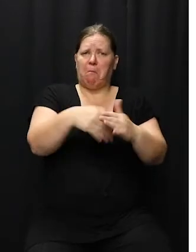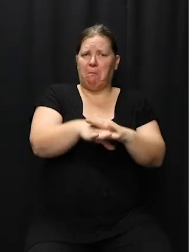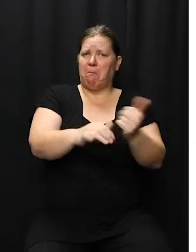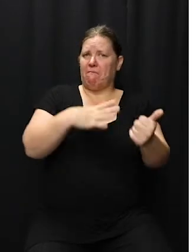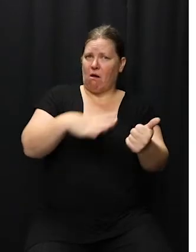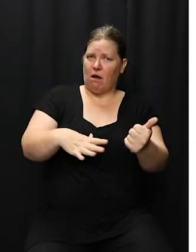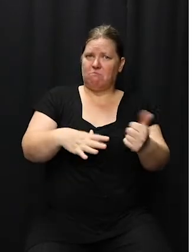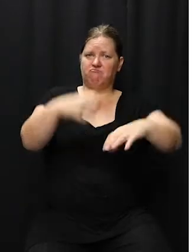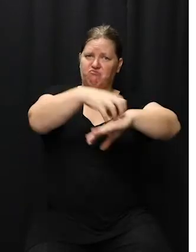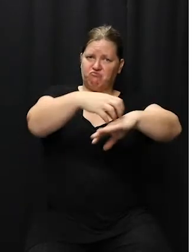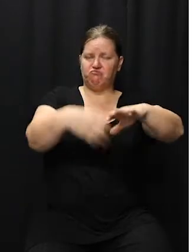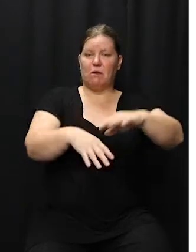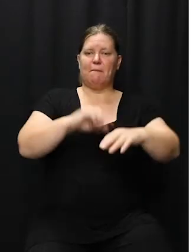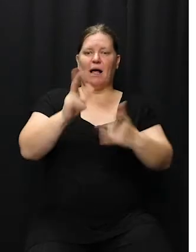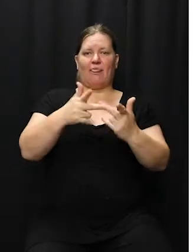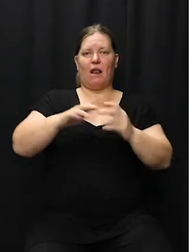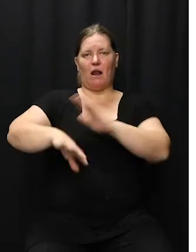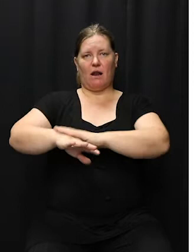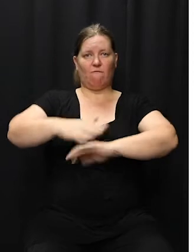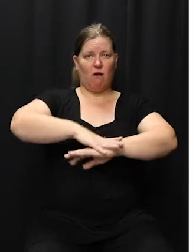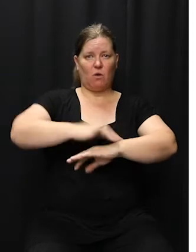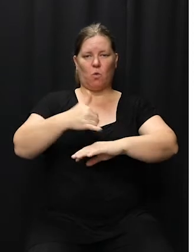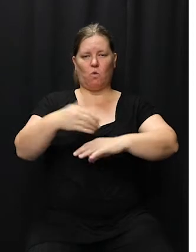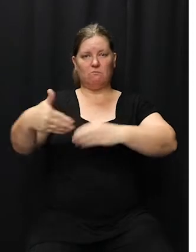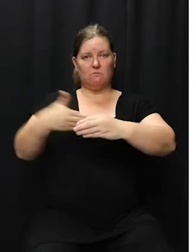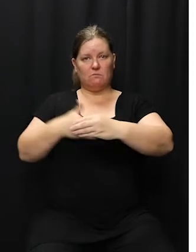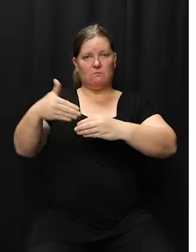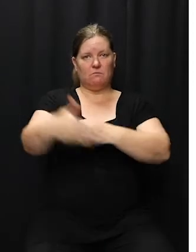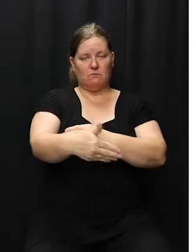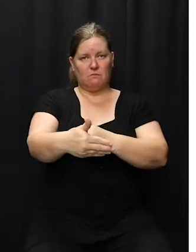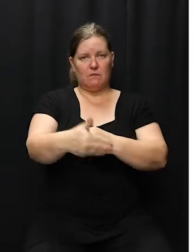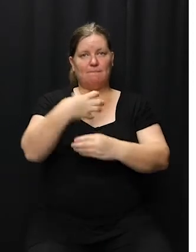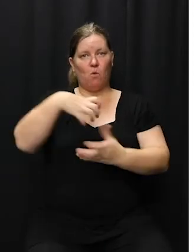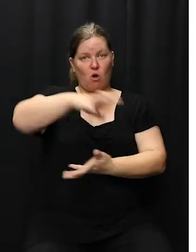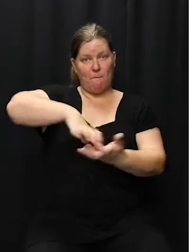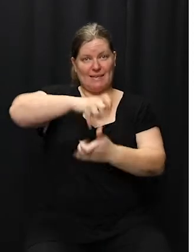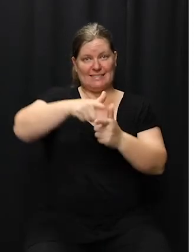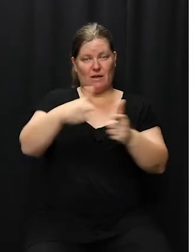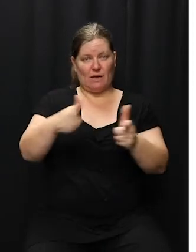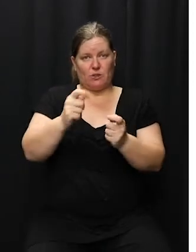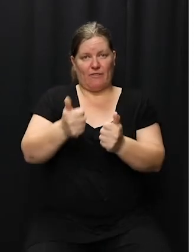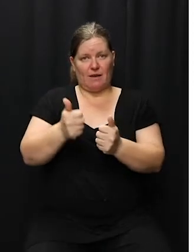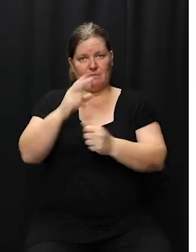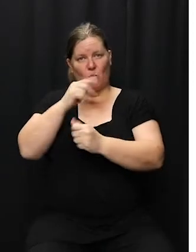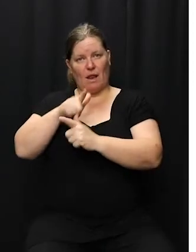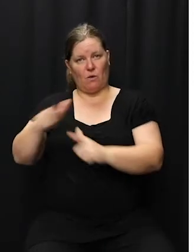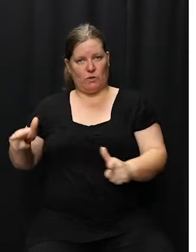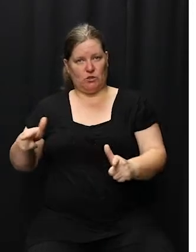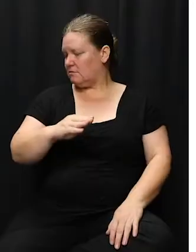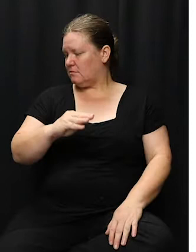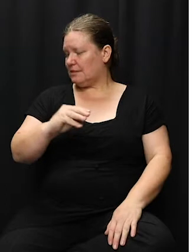can't do in or on, but other terms like left and right and things that are relative location or mental rotation, it's more complex than in spoken